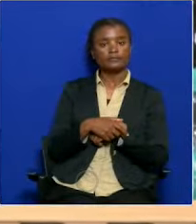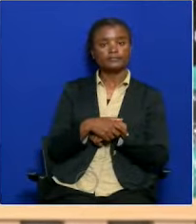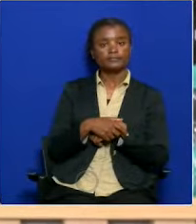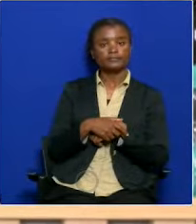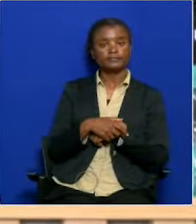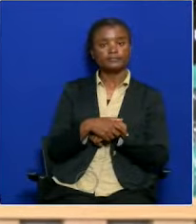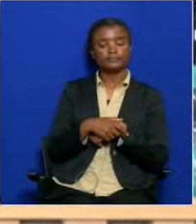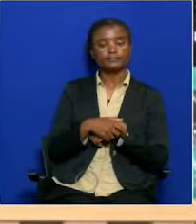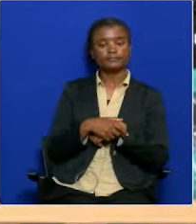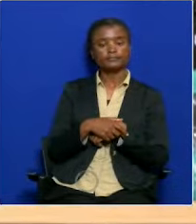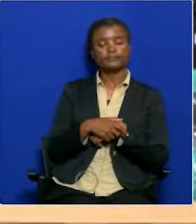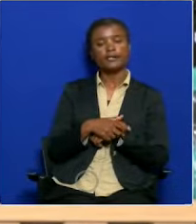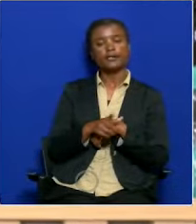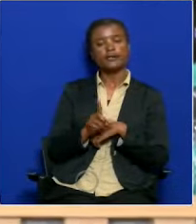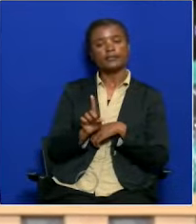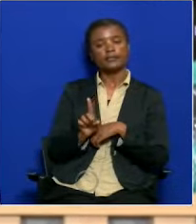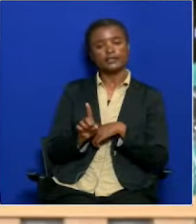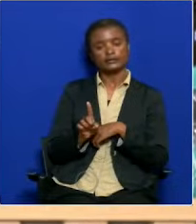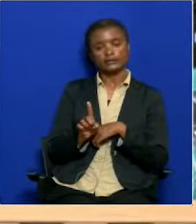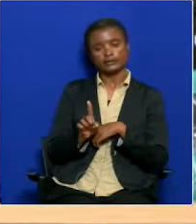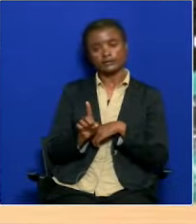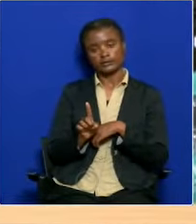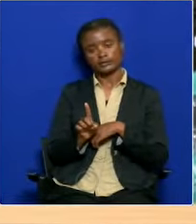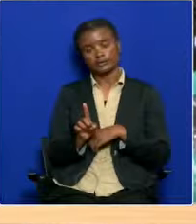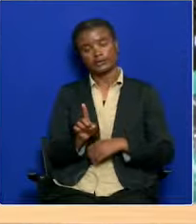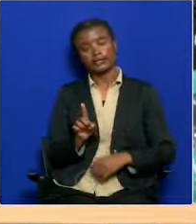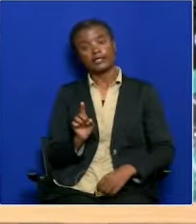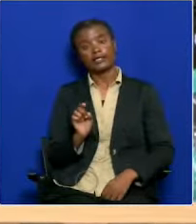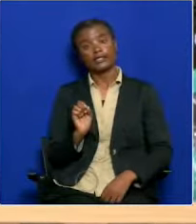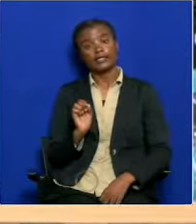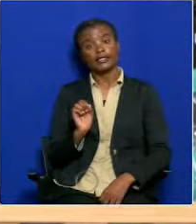But if Regardless had to